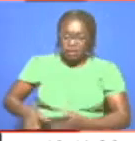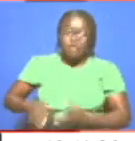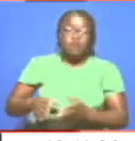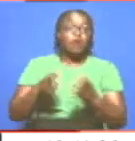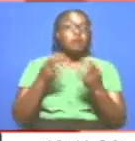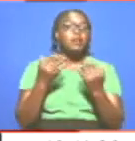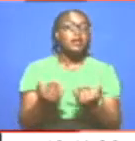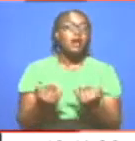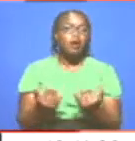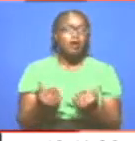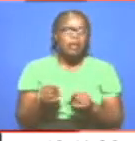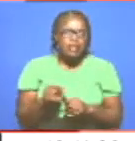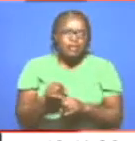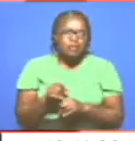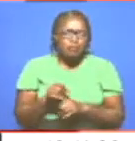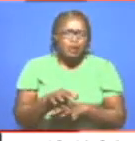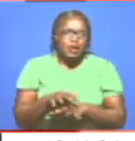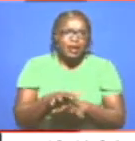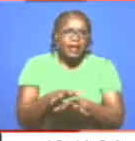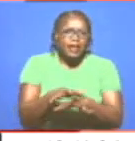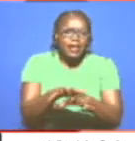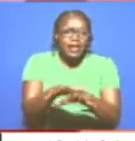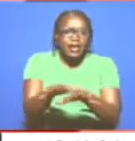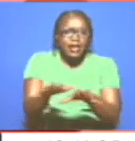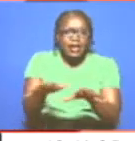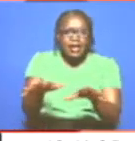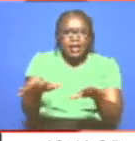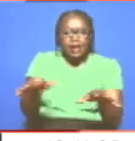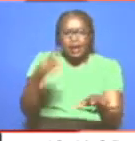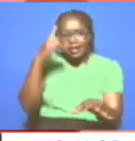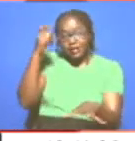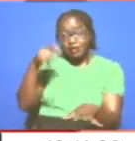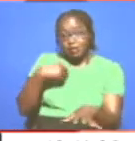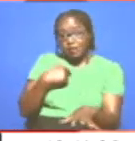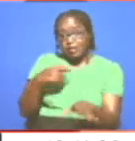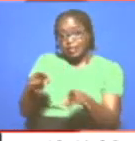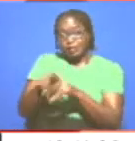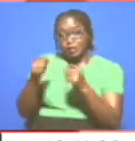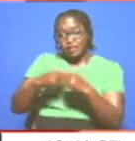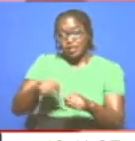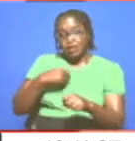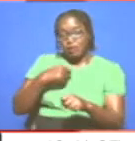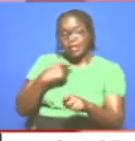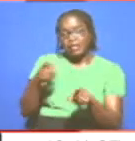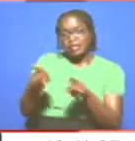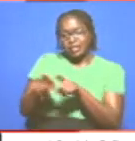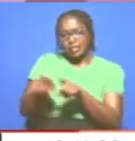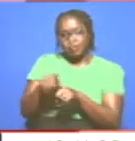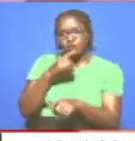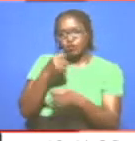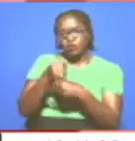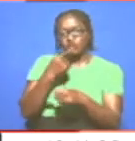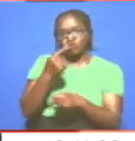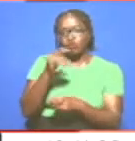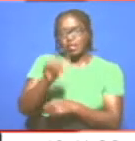yeah, it's spread everywhere. And that's my dream, and I hope that's my chairman's dream, to make sure that how do